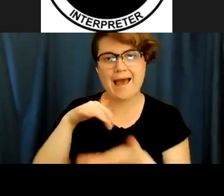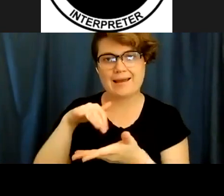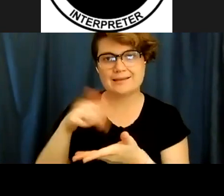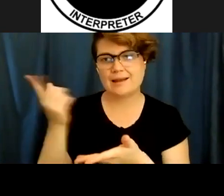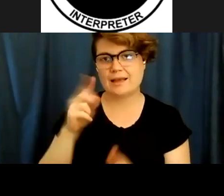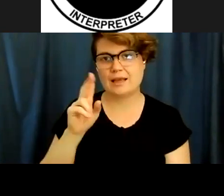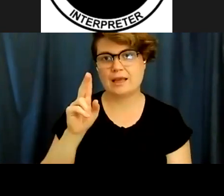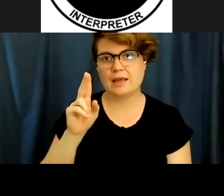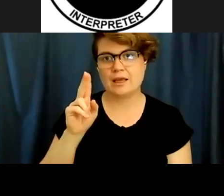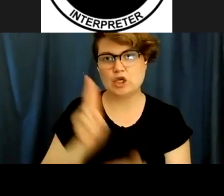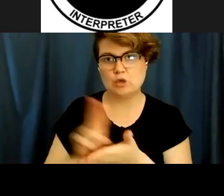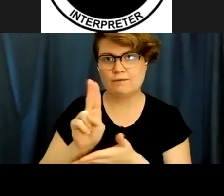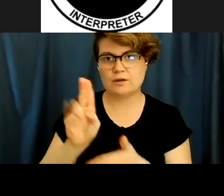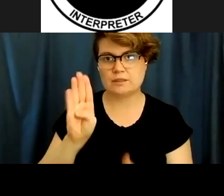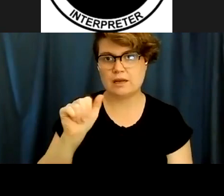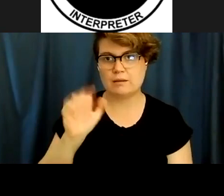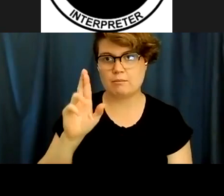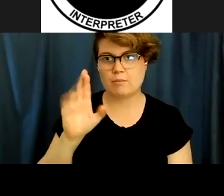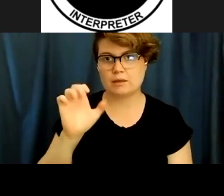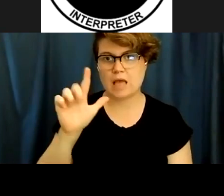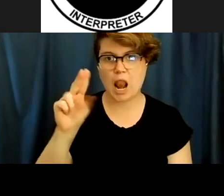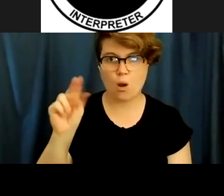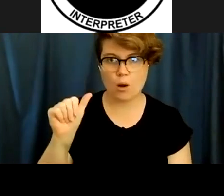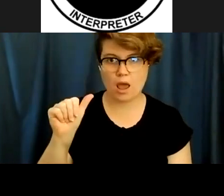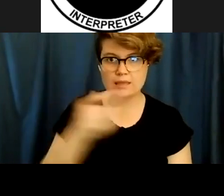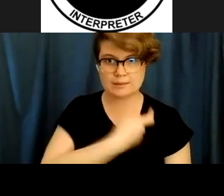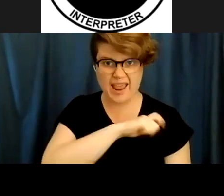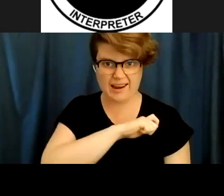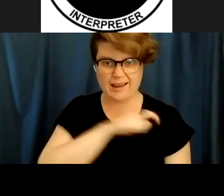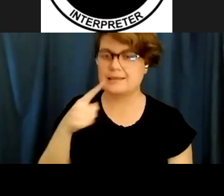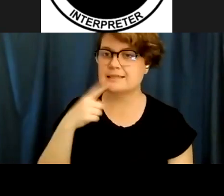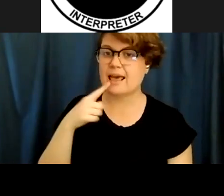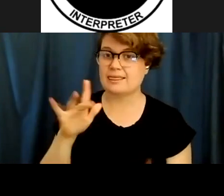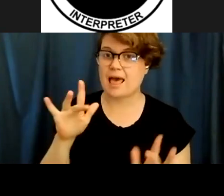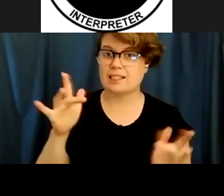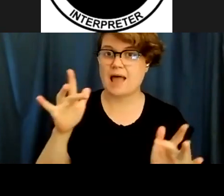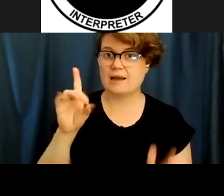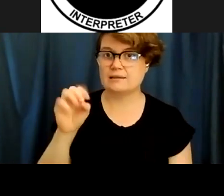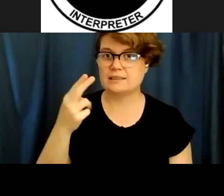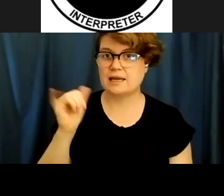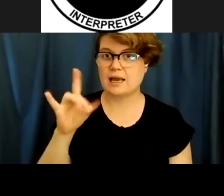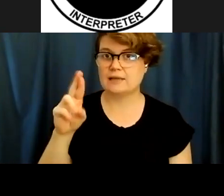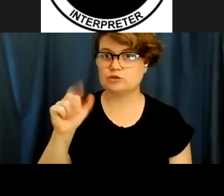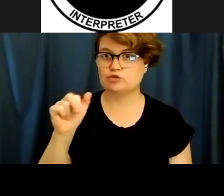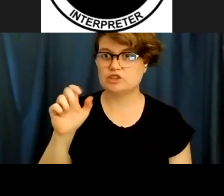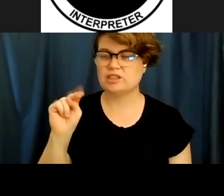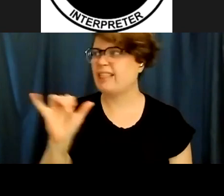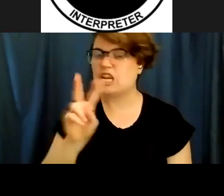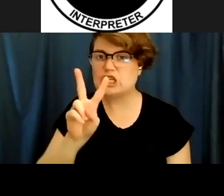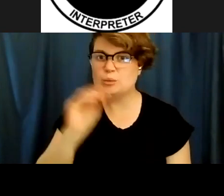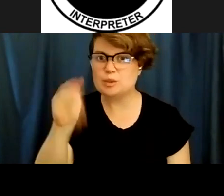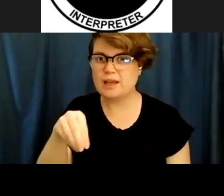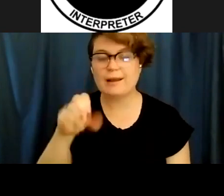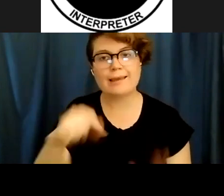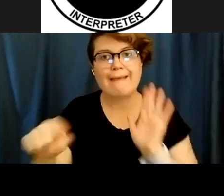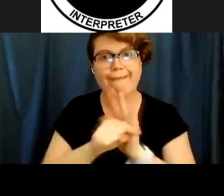of Barcelona that actually found that mild dehydration, something as little as 2%, can negatively